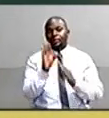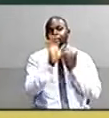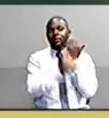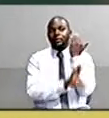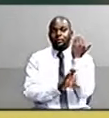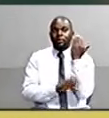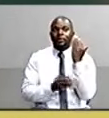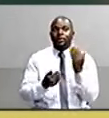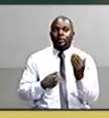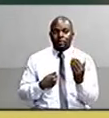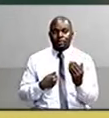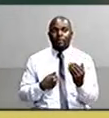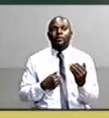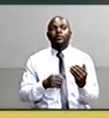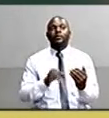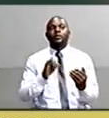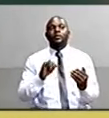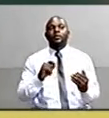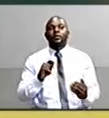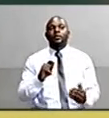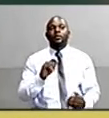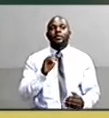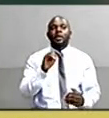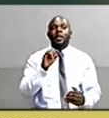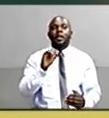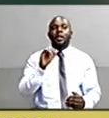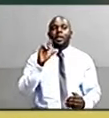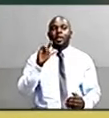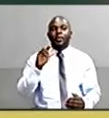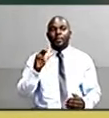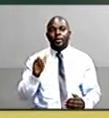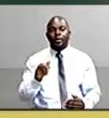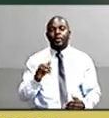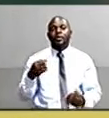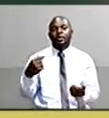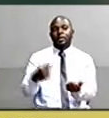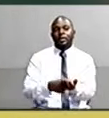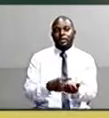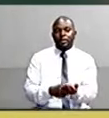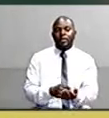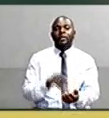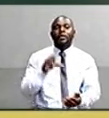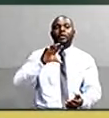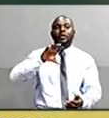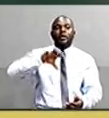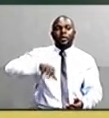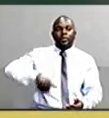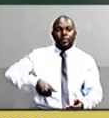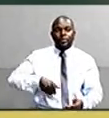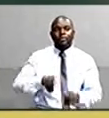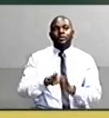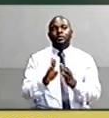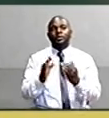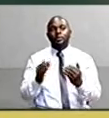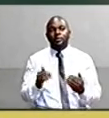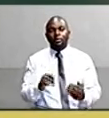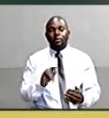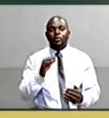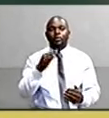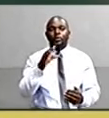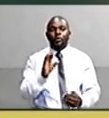in Africa are Ivory Coast, Liberia, Ghana, Cameroon, Nigeria, DR Congo, and